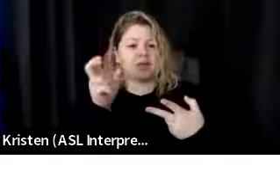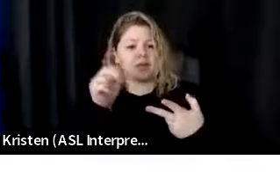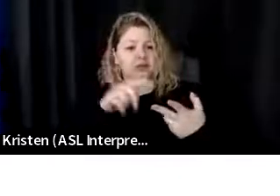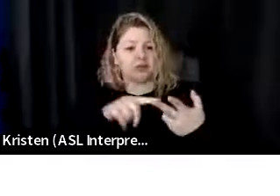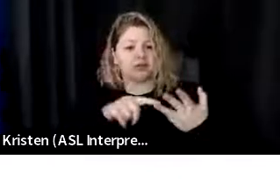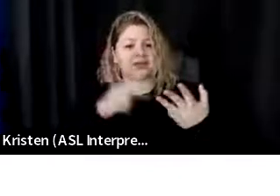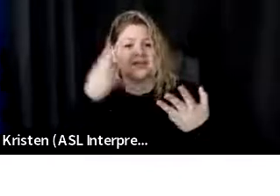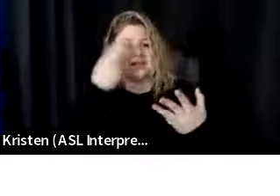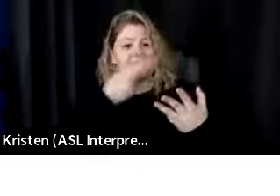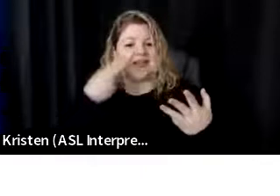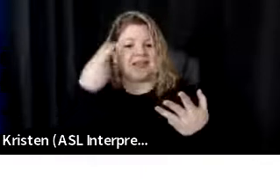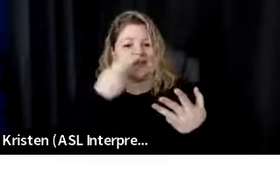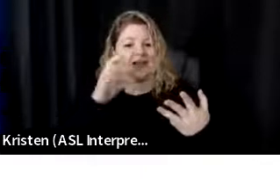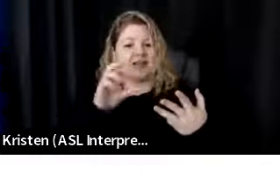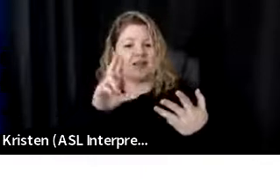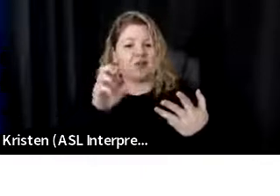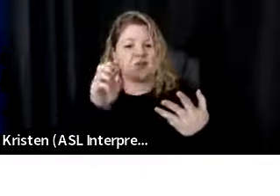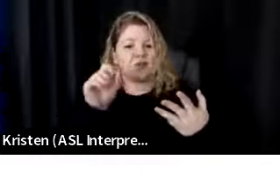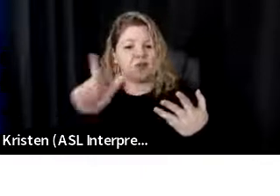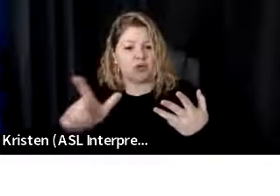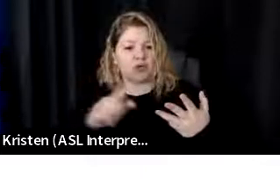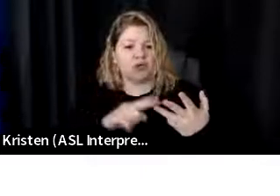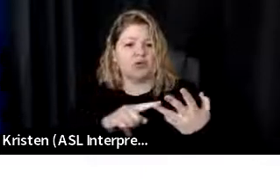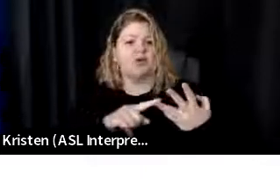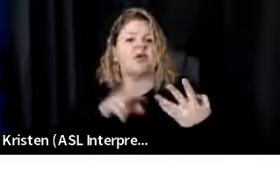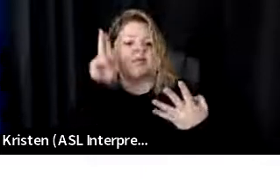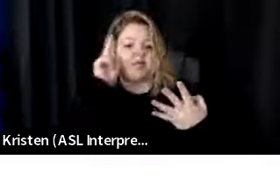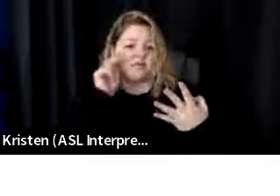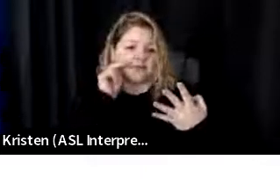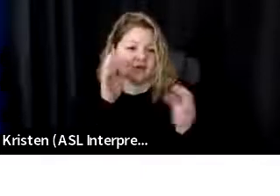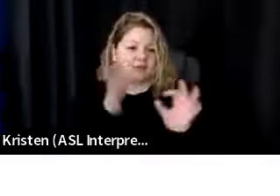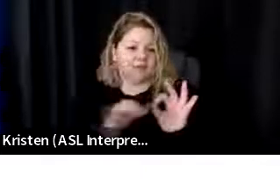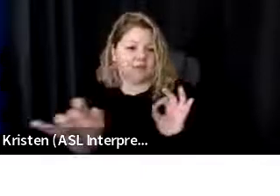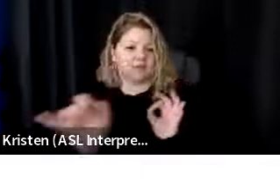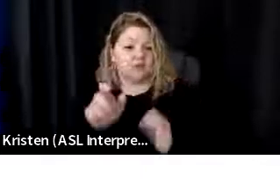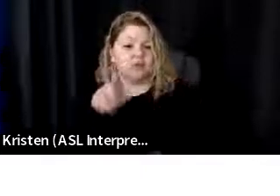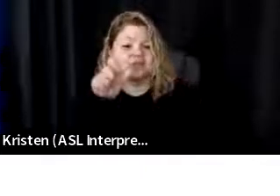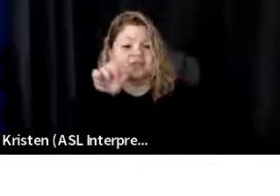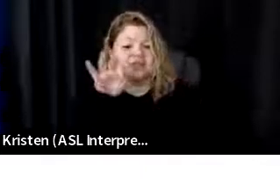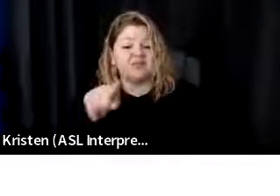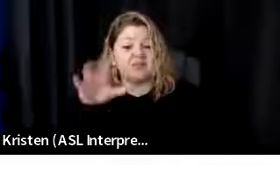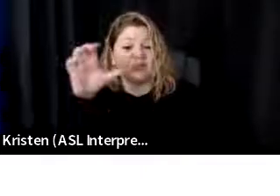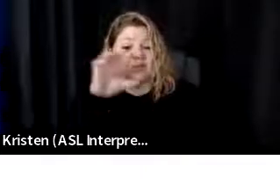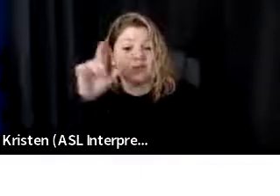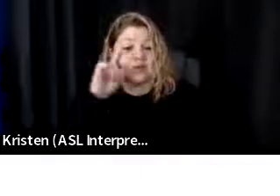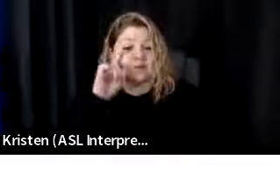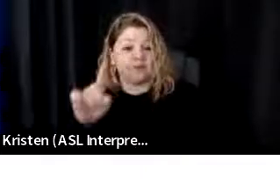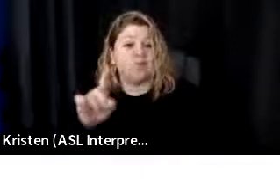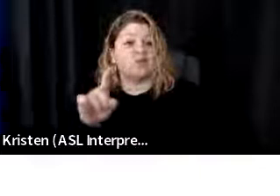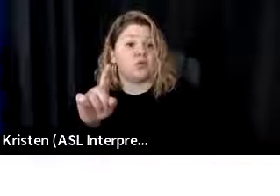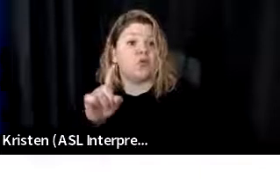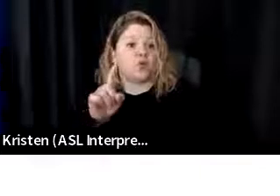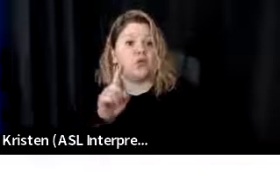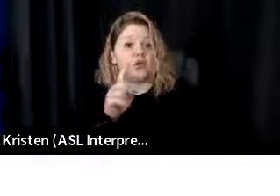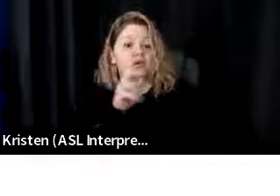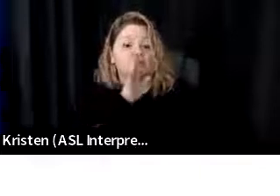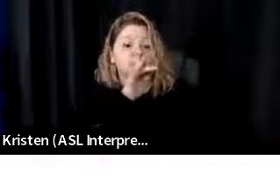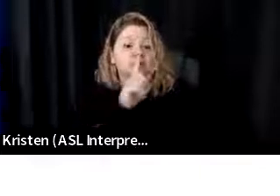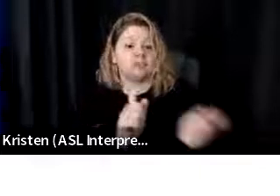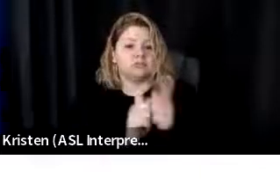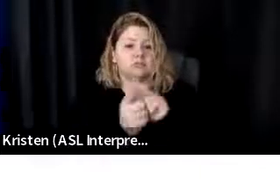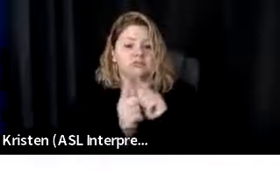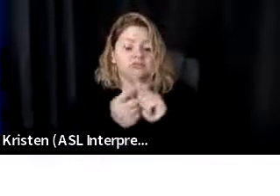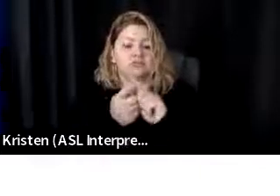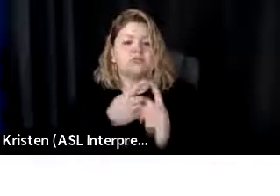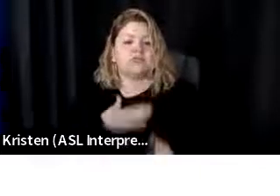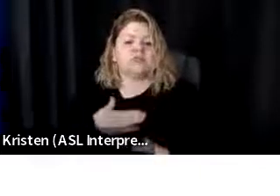meeting in any of these languages, select the interpretation button on the toolbar at the bottom of your Zoom screen and select the language